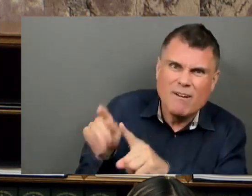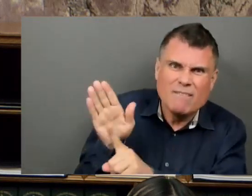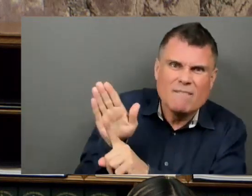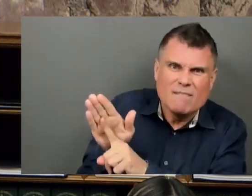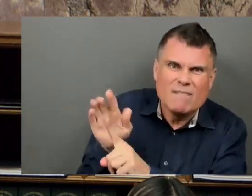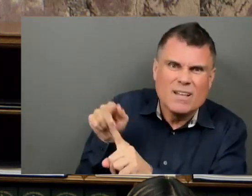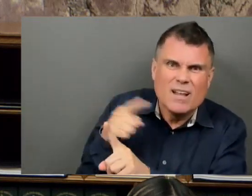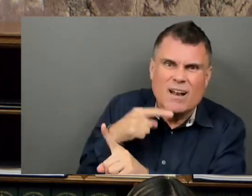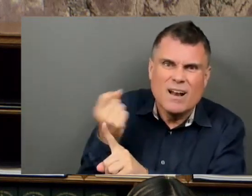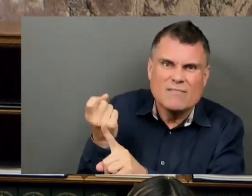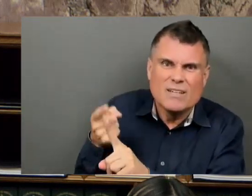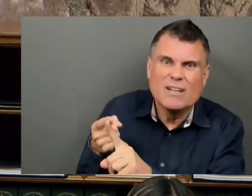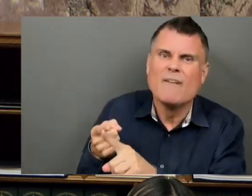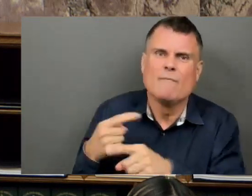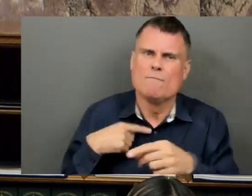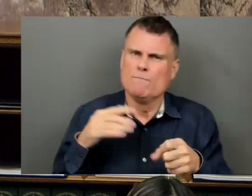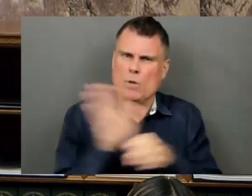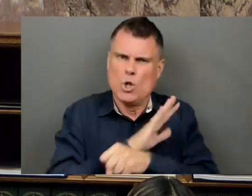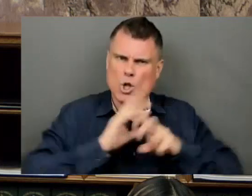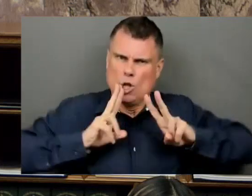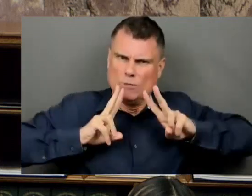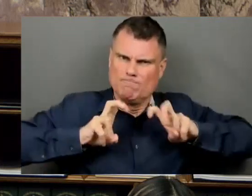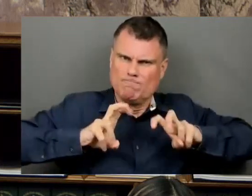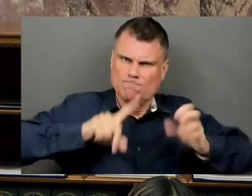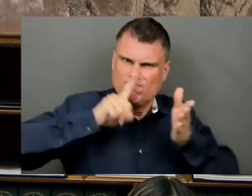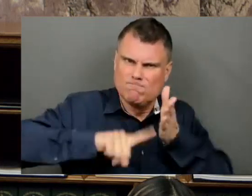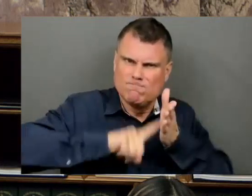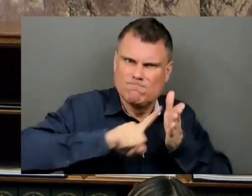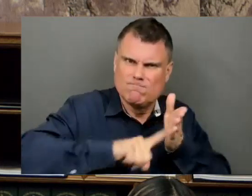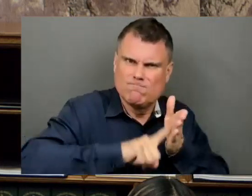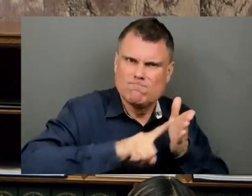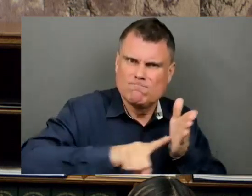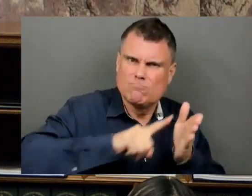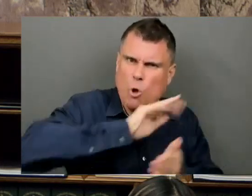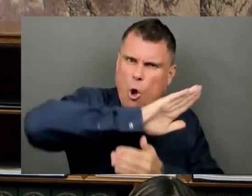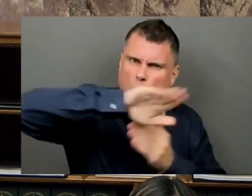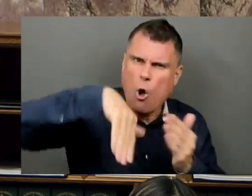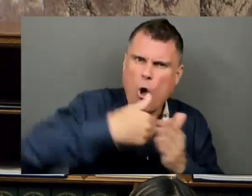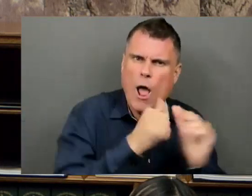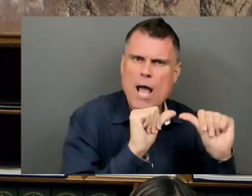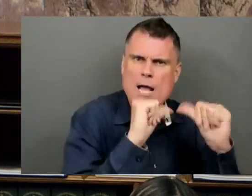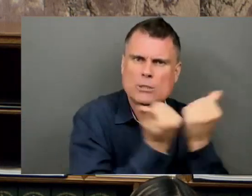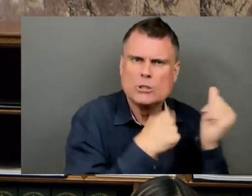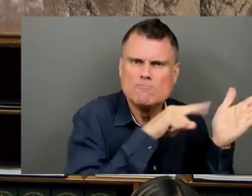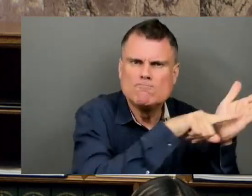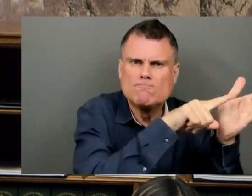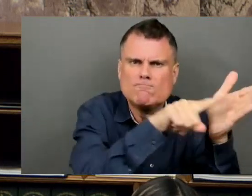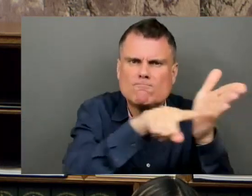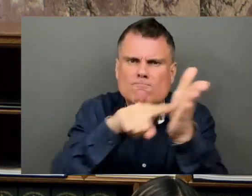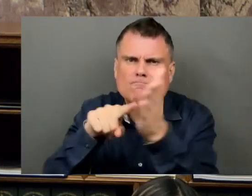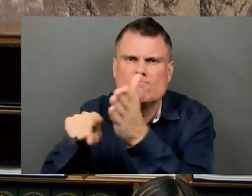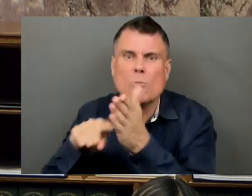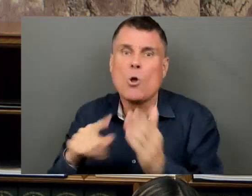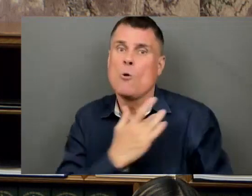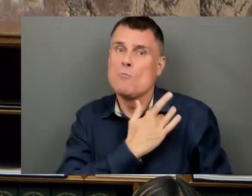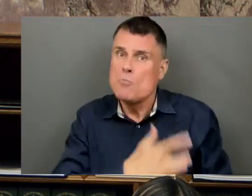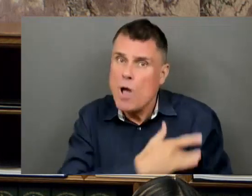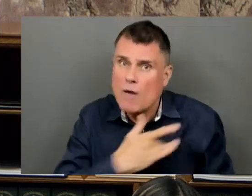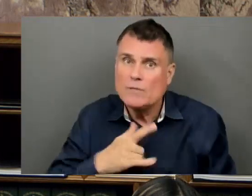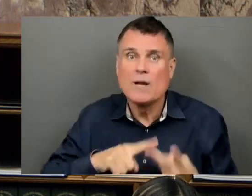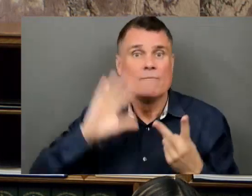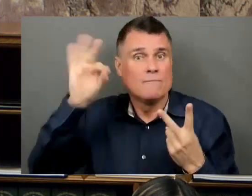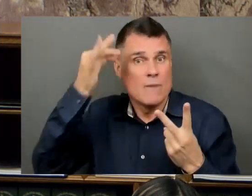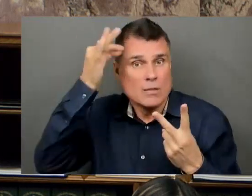provincial, federal agencies involved and officials involved to get to the bottom, to find out exactly what